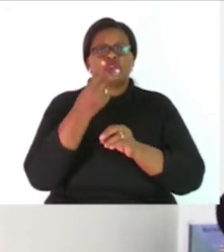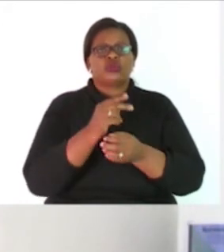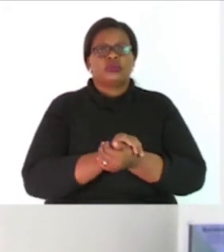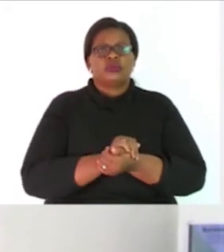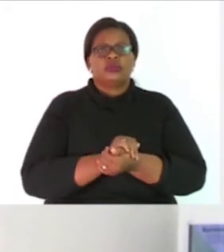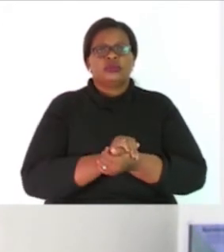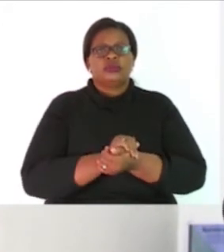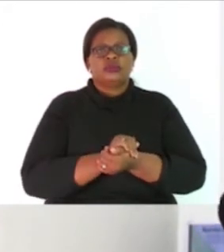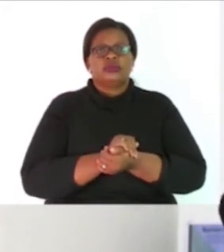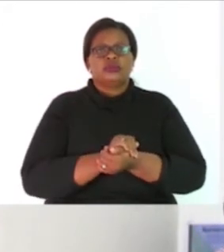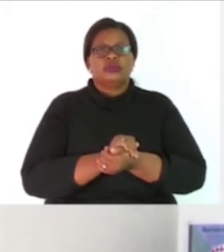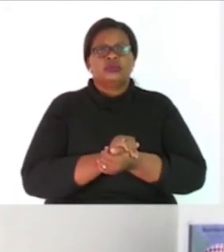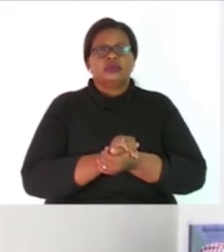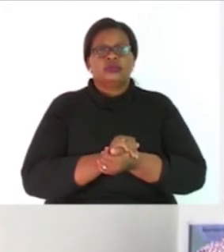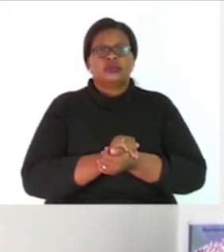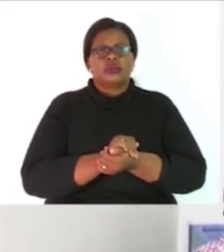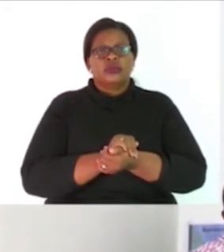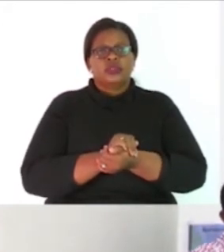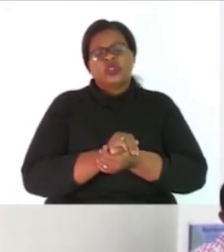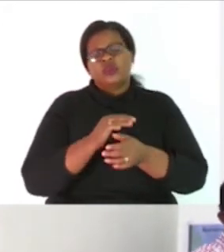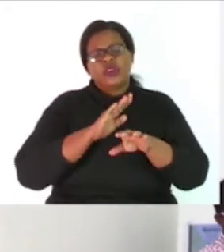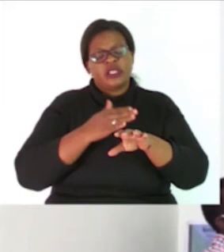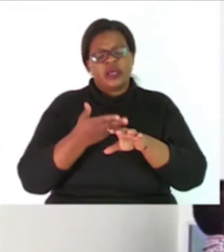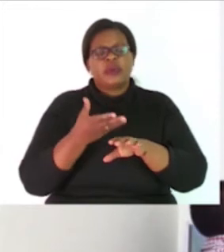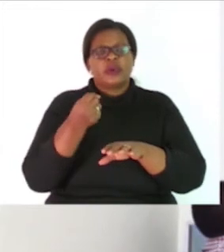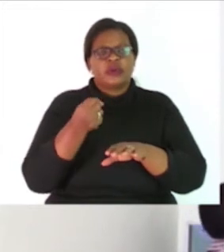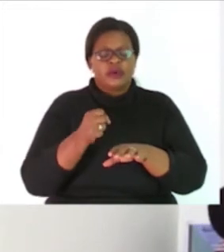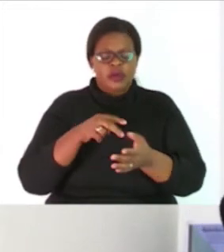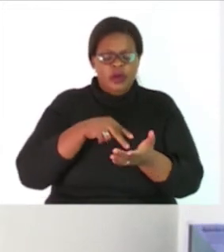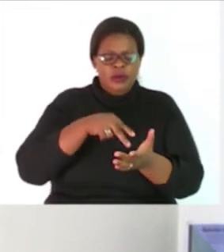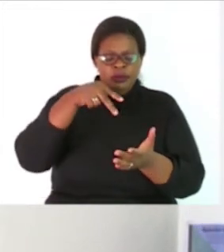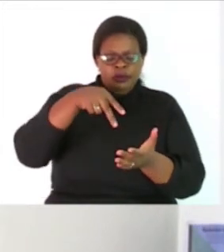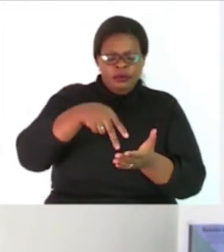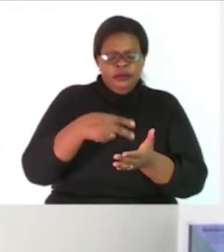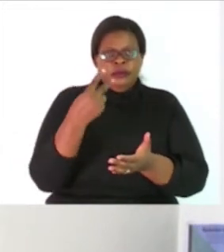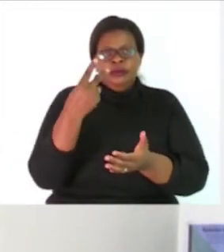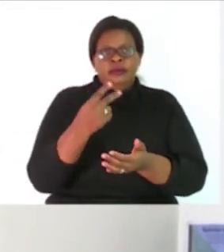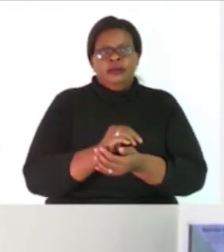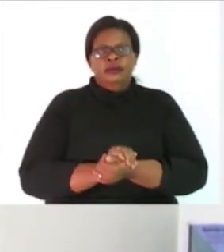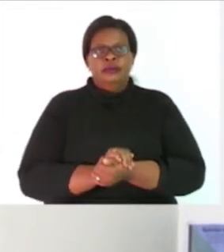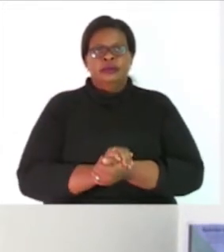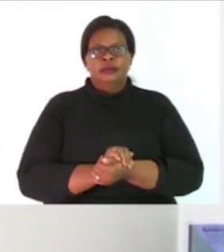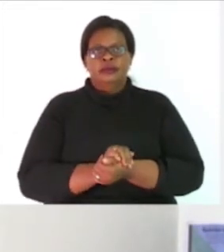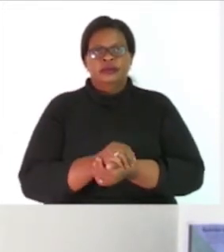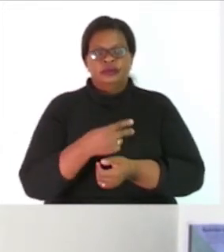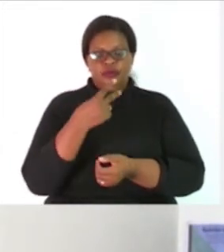If I say, we will make jumps of 2, okay? So